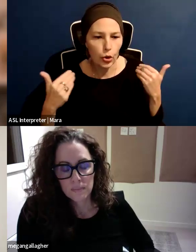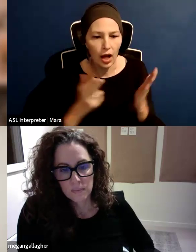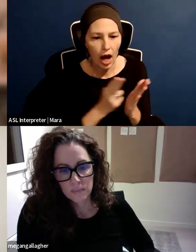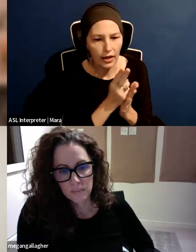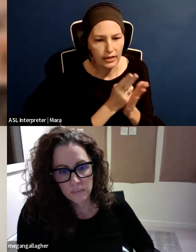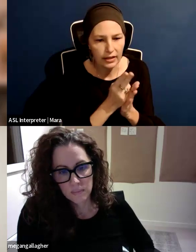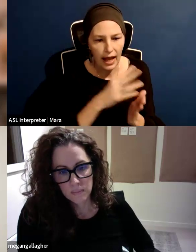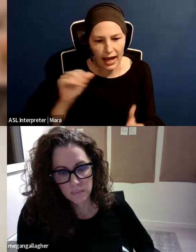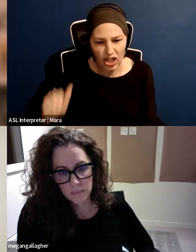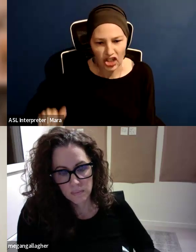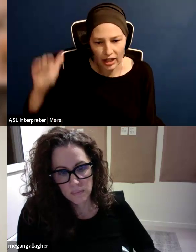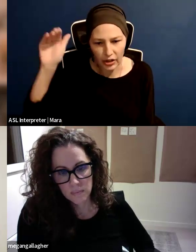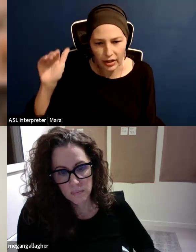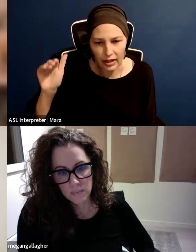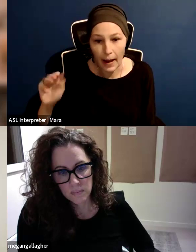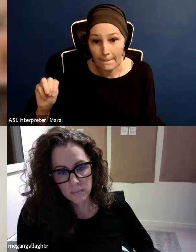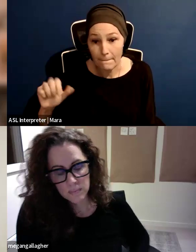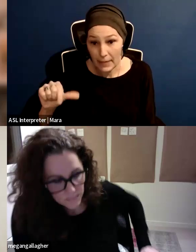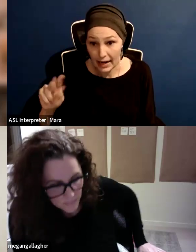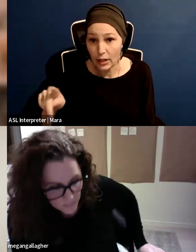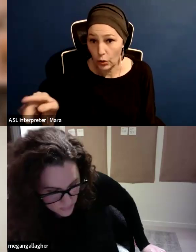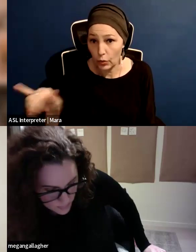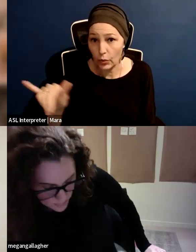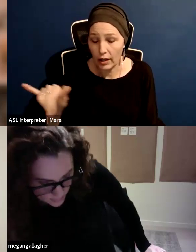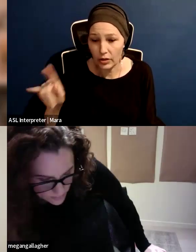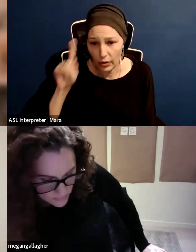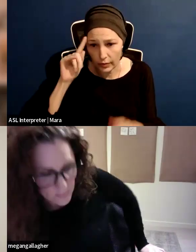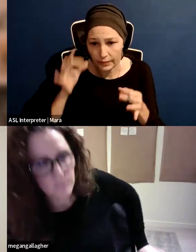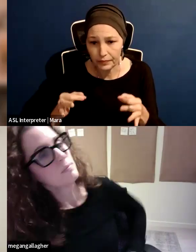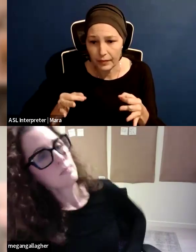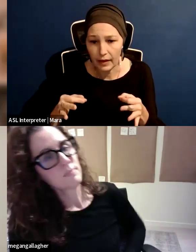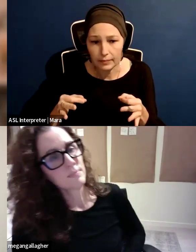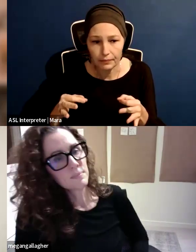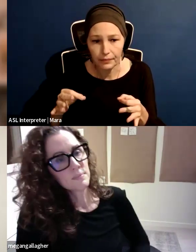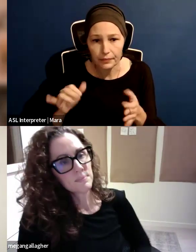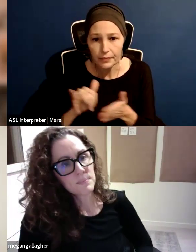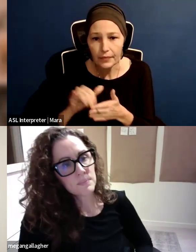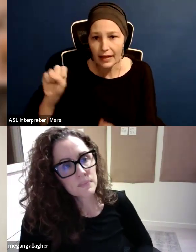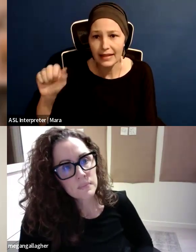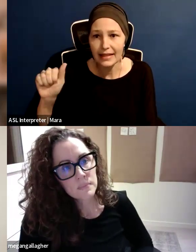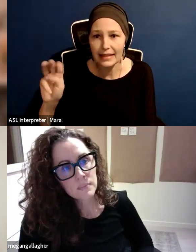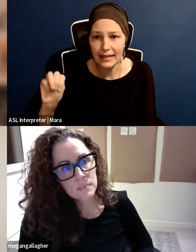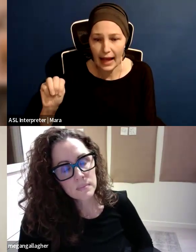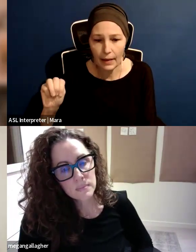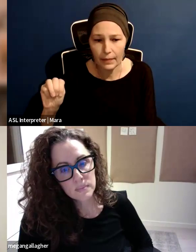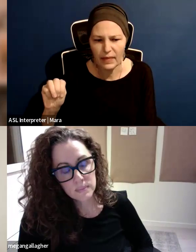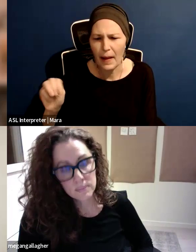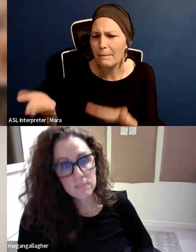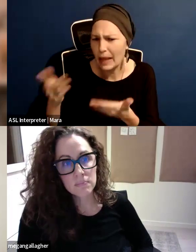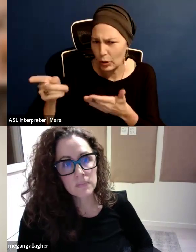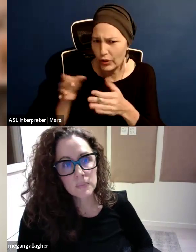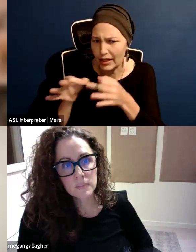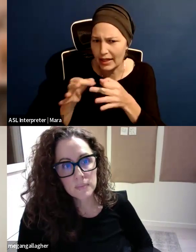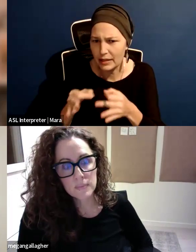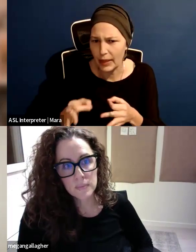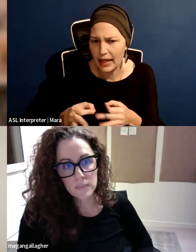Megan, you also chose uh that Sam, um, and maybe you can explain it to people who